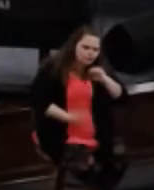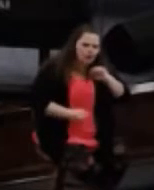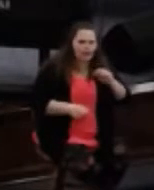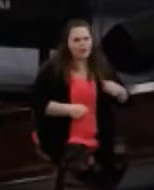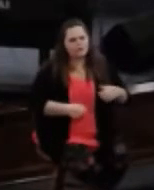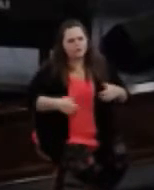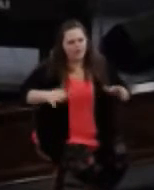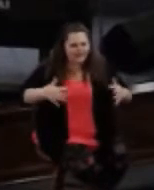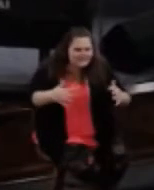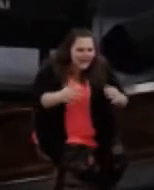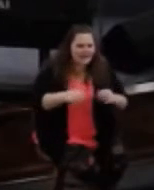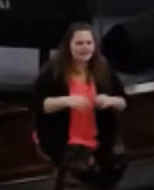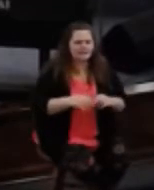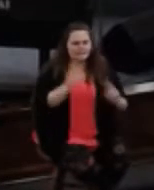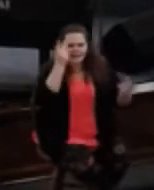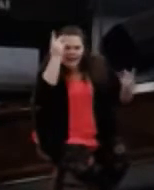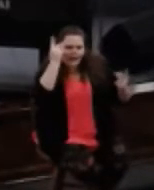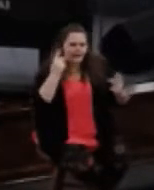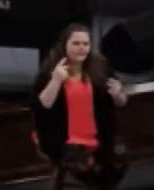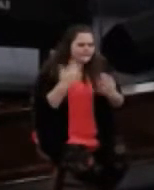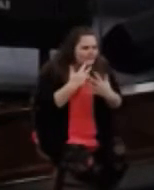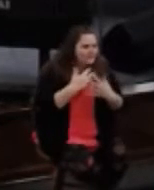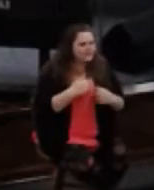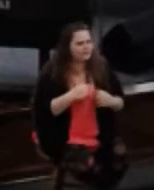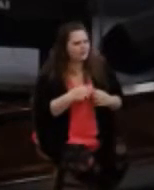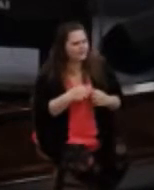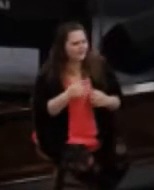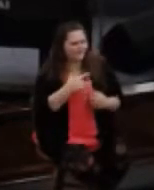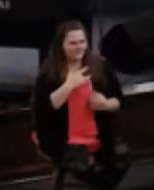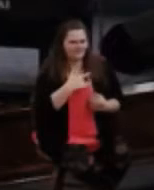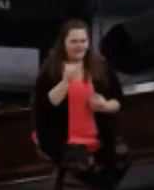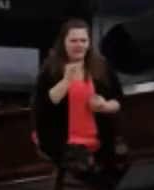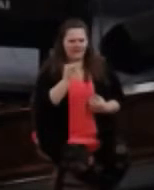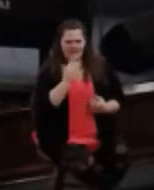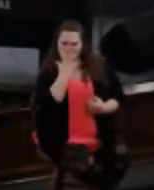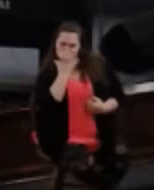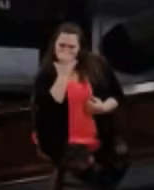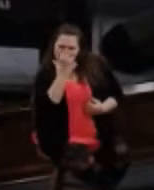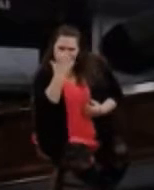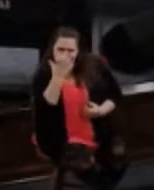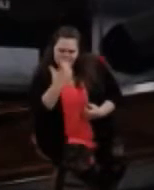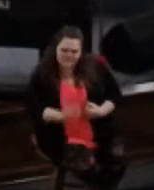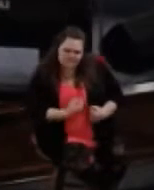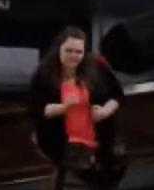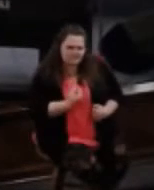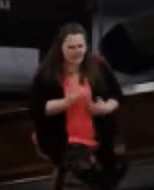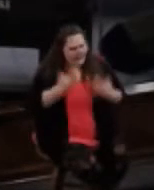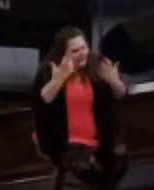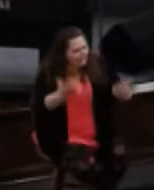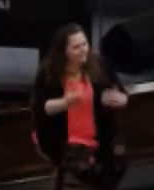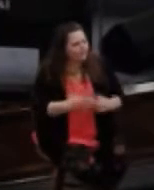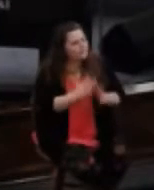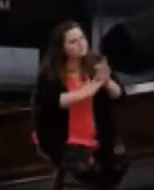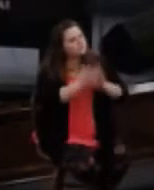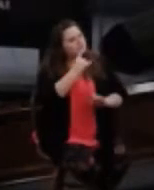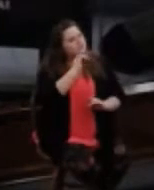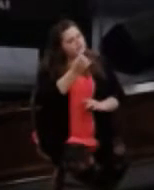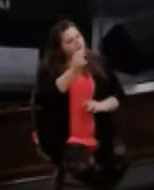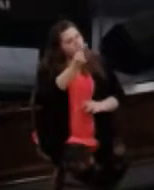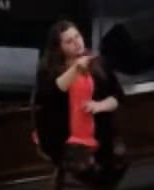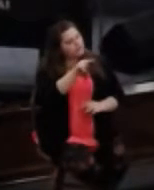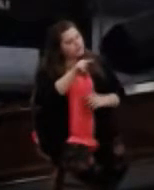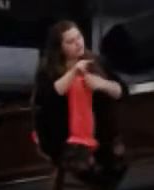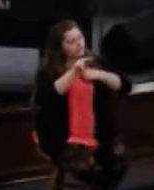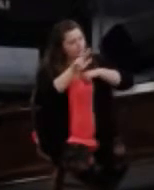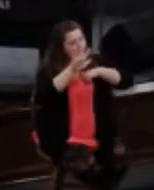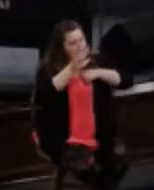anxiety and panic and fear and resentment and anger. But Jesus said in John chapter 5, verse 24, "Very